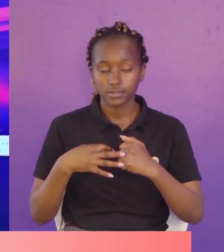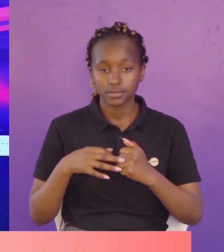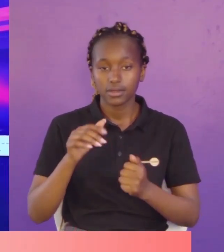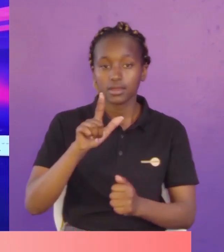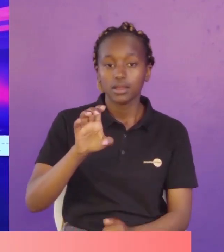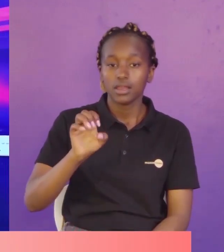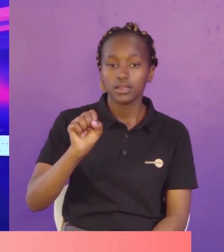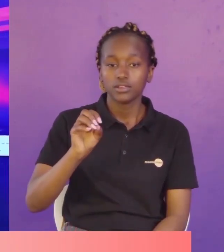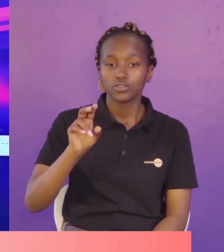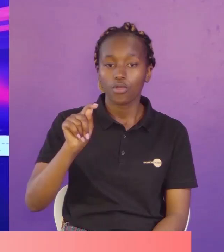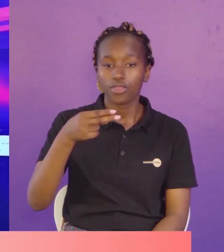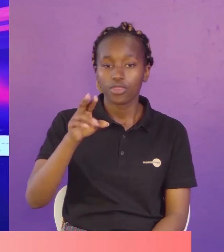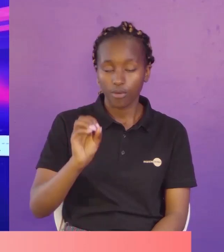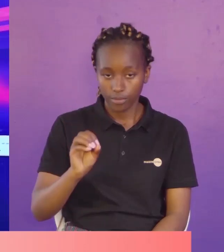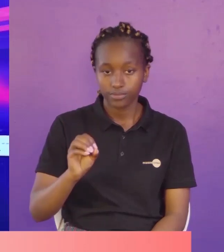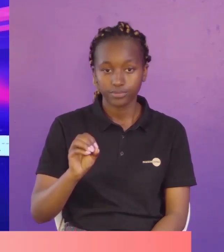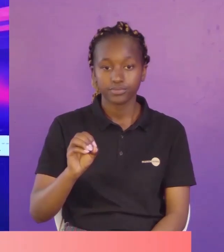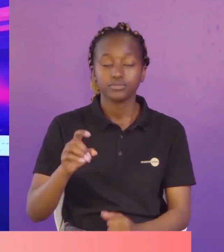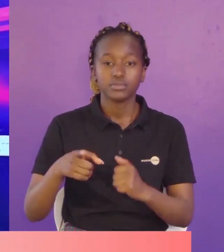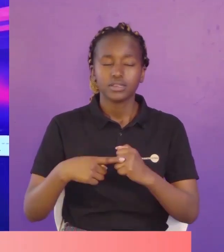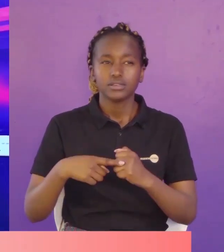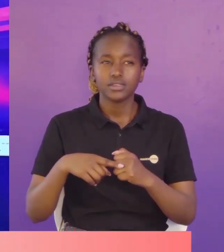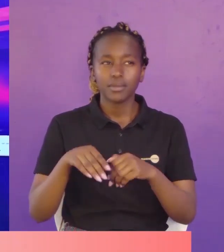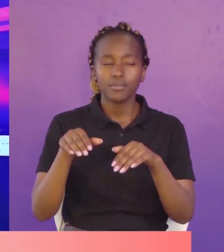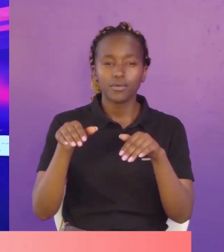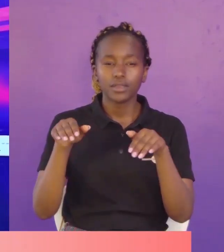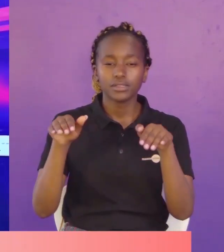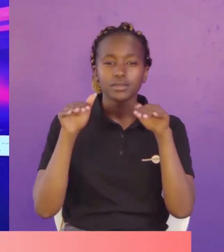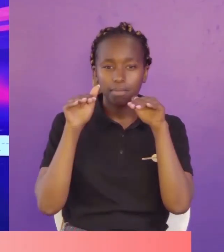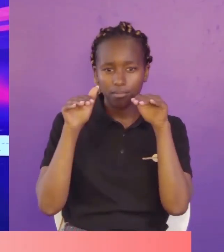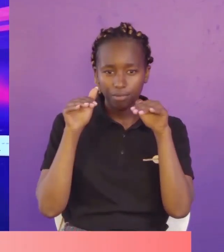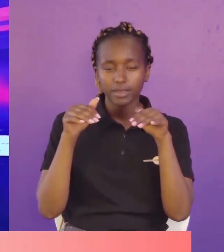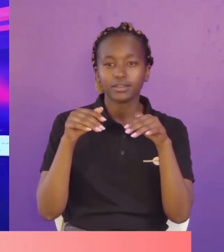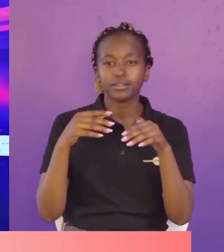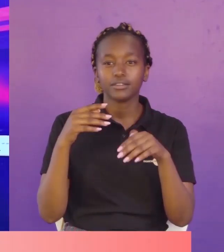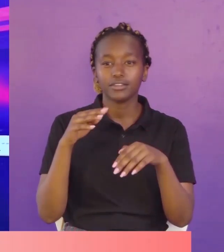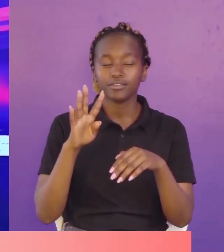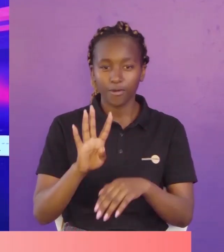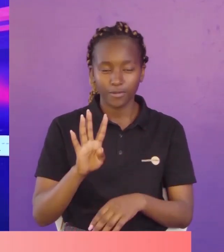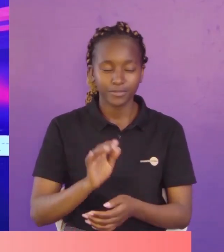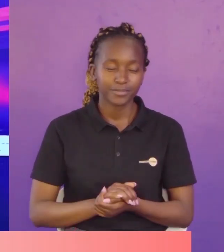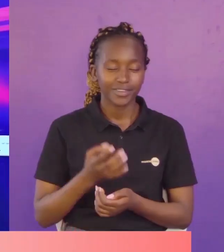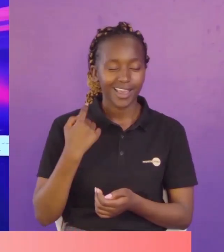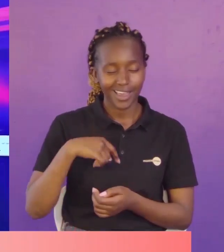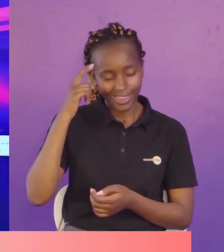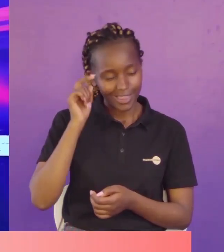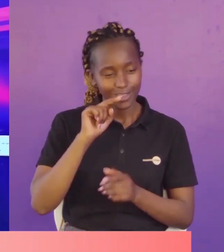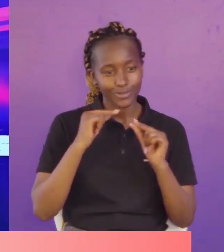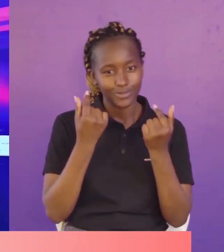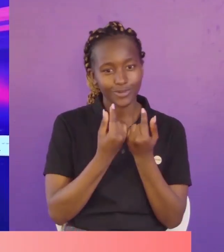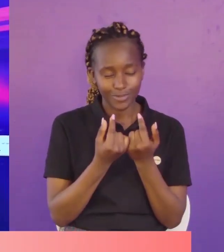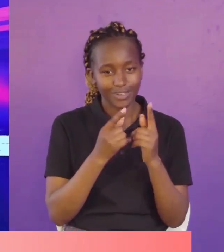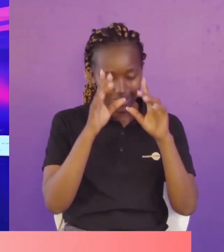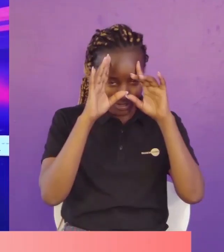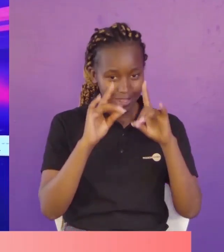Lesotho have 6, while Zimbabwe have 4. So, according to my view, this group is still also undecided. Yeah. Because